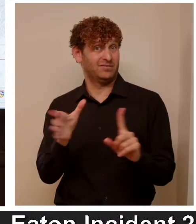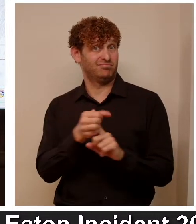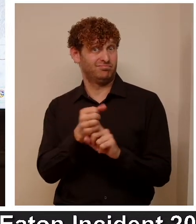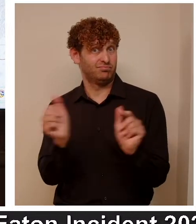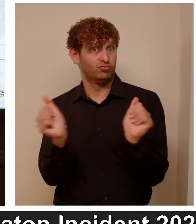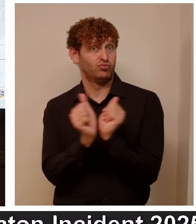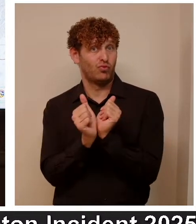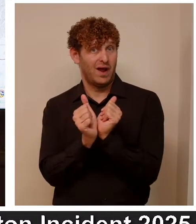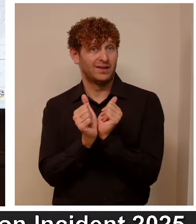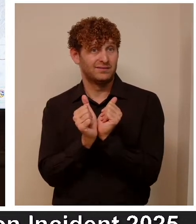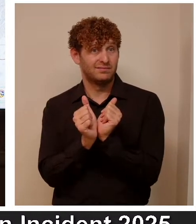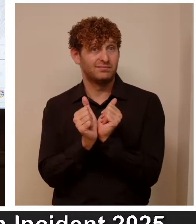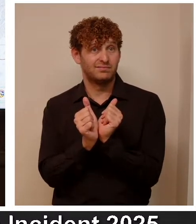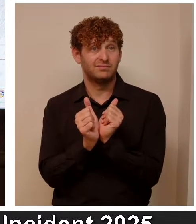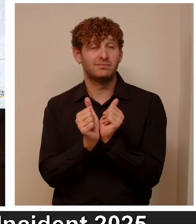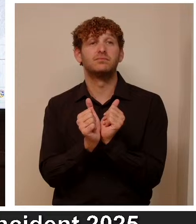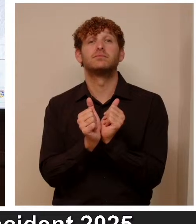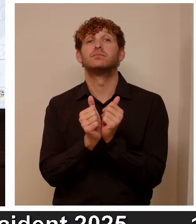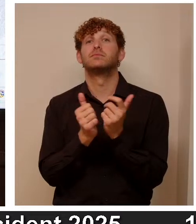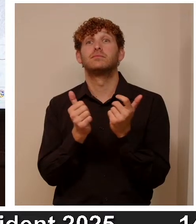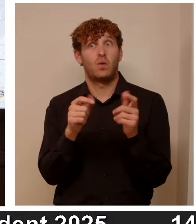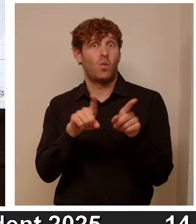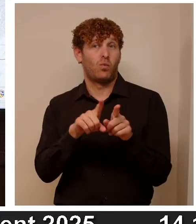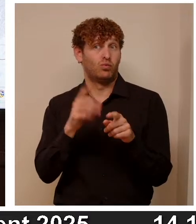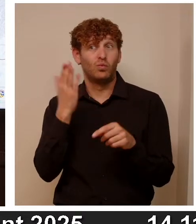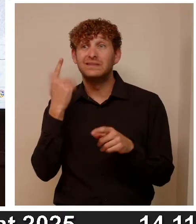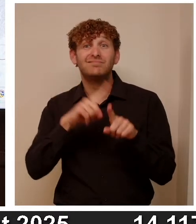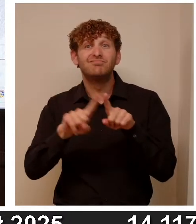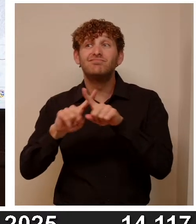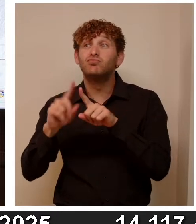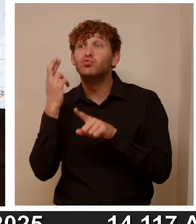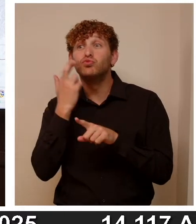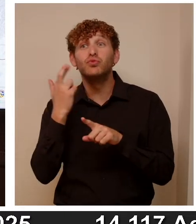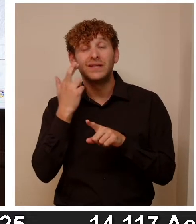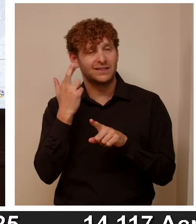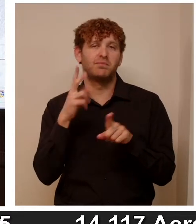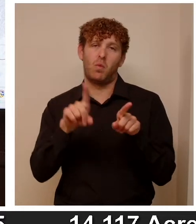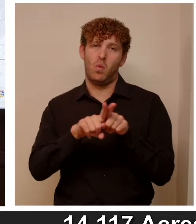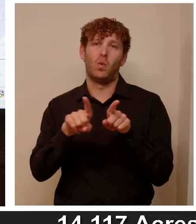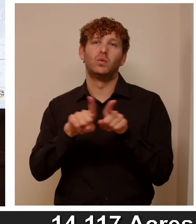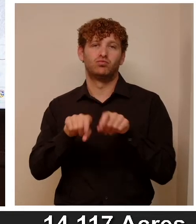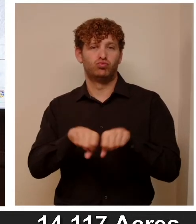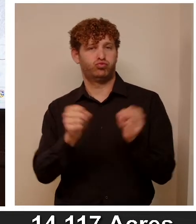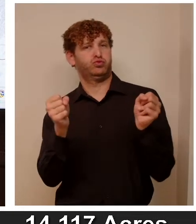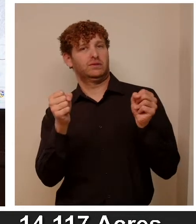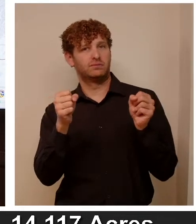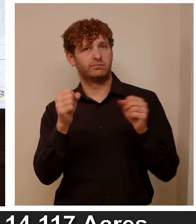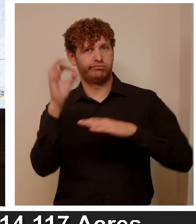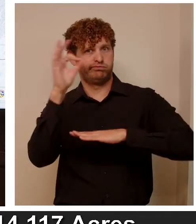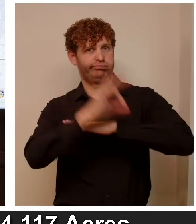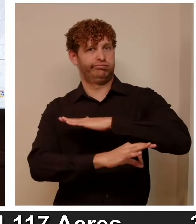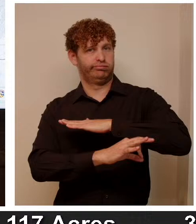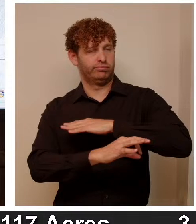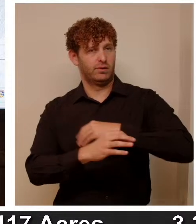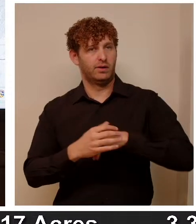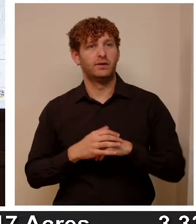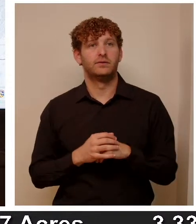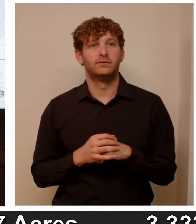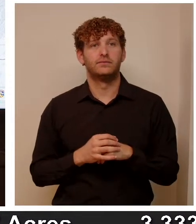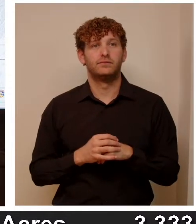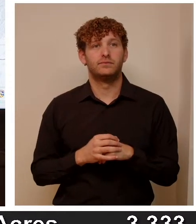including violations of the curfew. So please adhere to the 6 p.m. to 6 a.m. curfew.